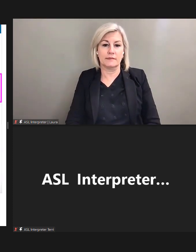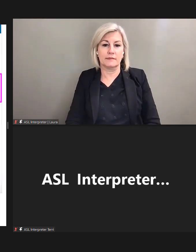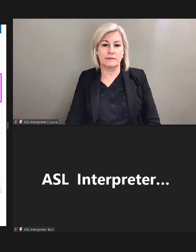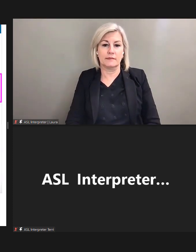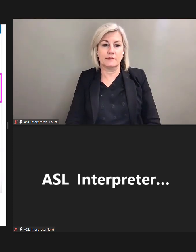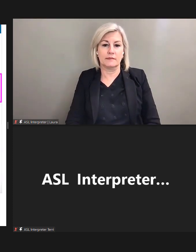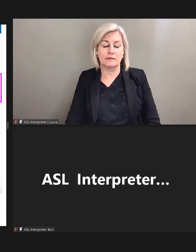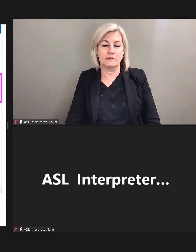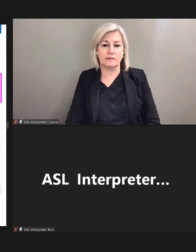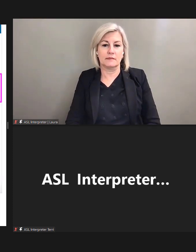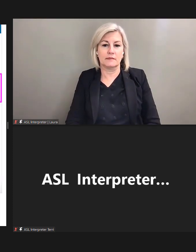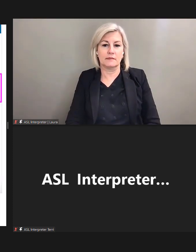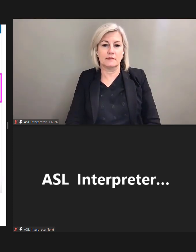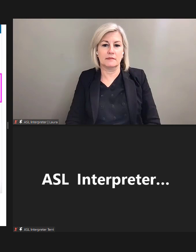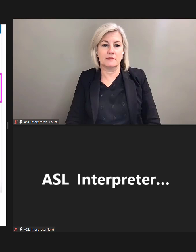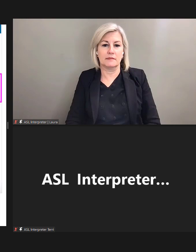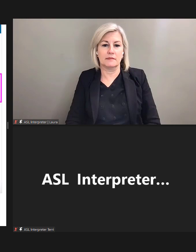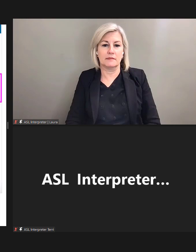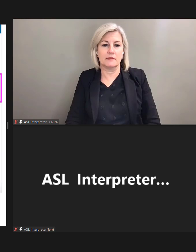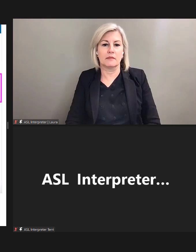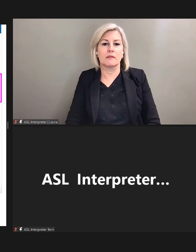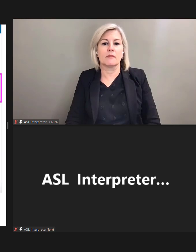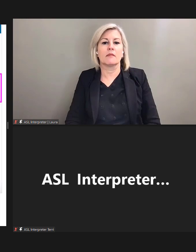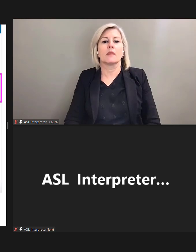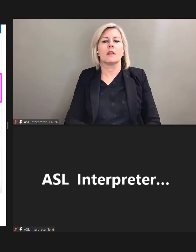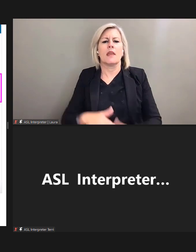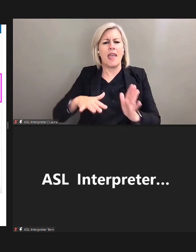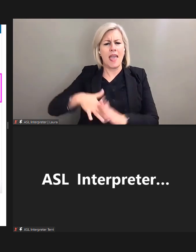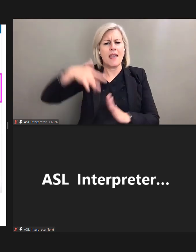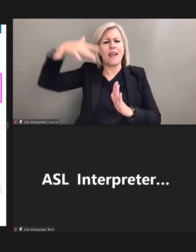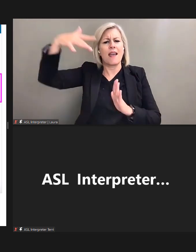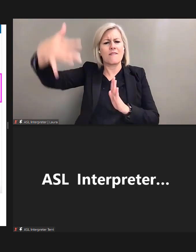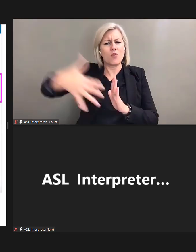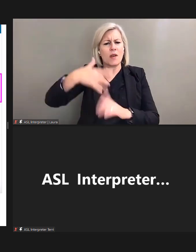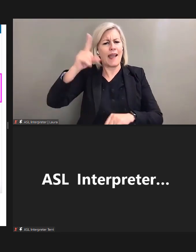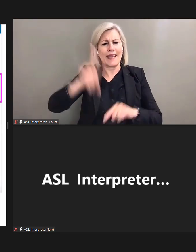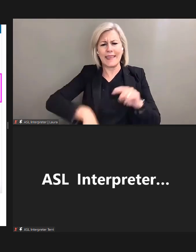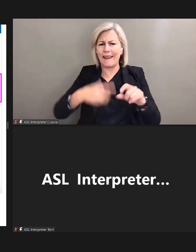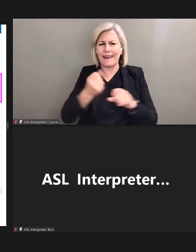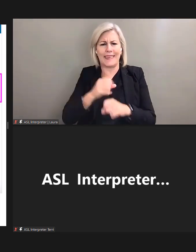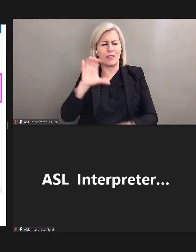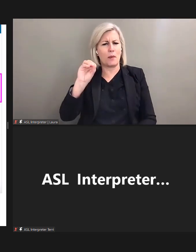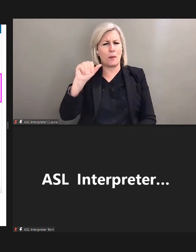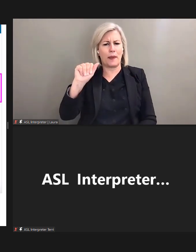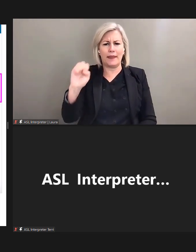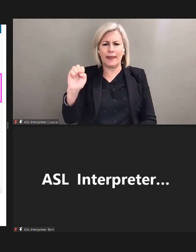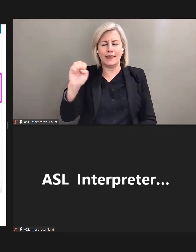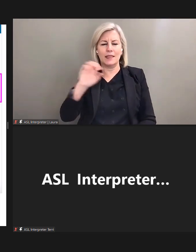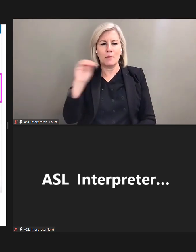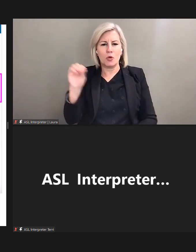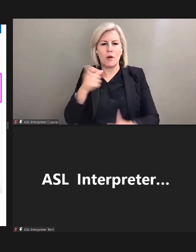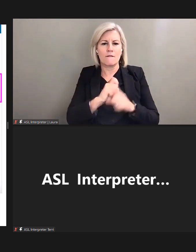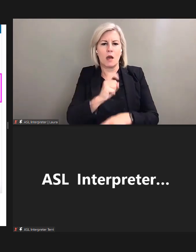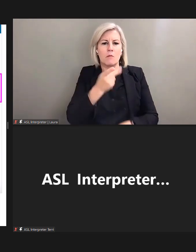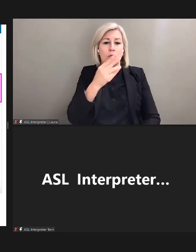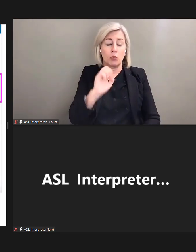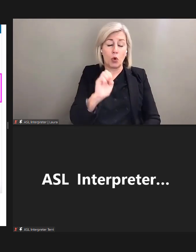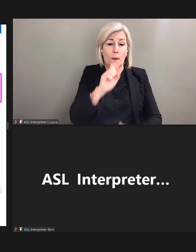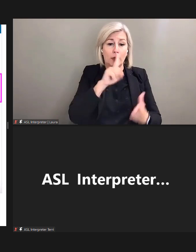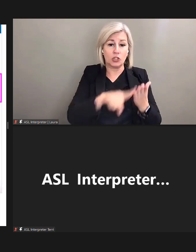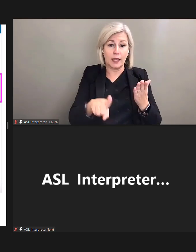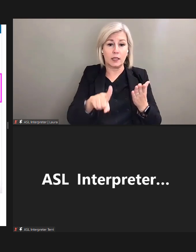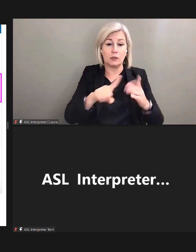The next question. Every once in a while, I can't get the OAE to move from probe check screen to